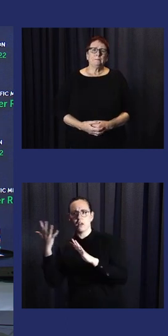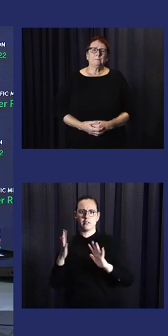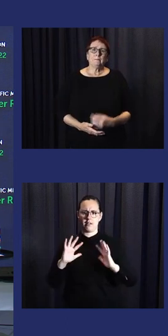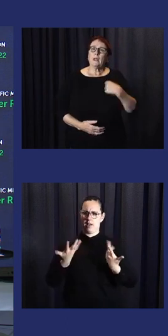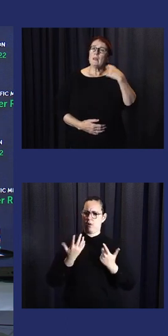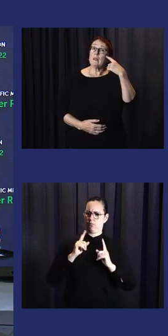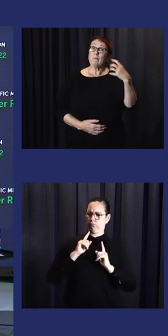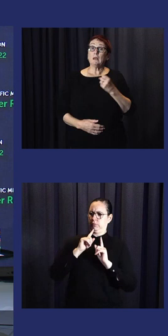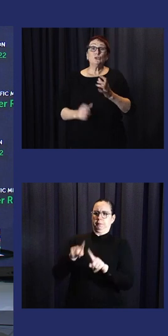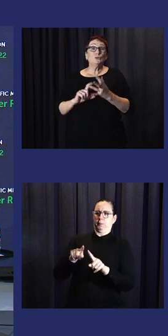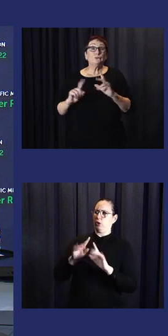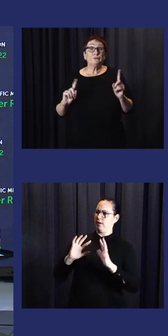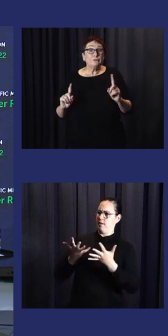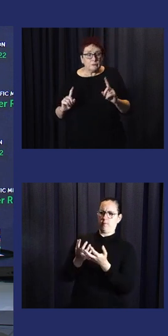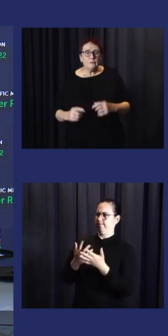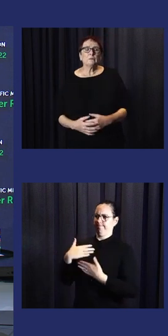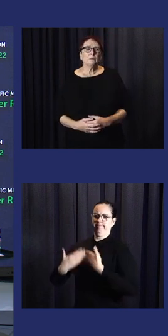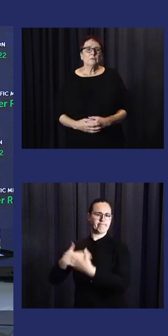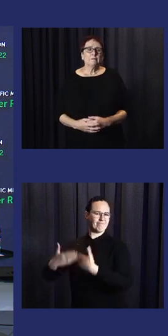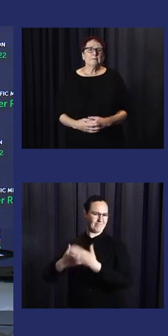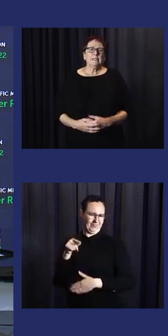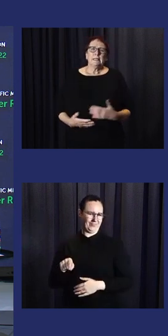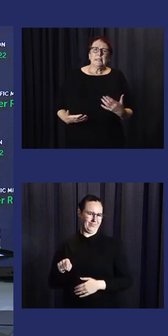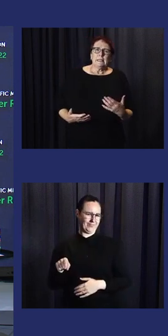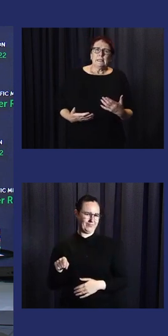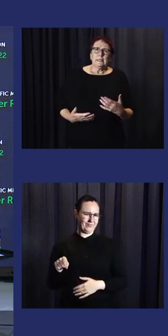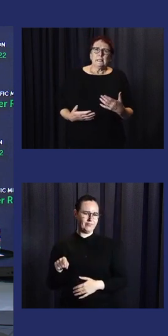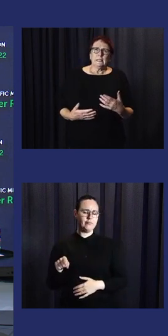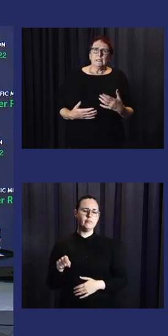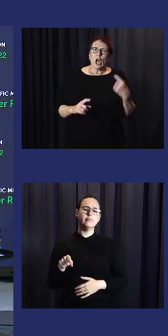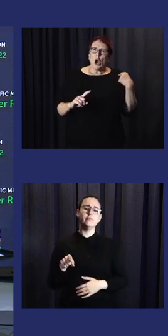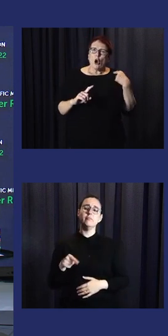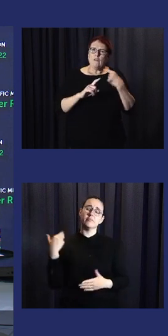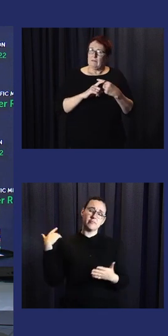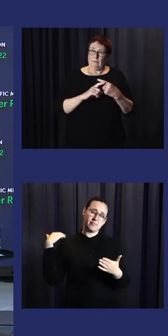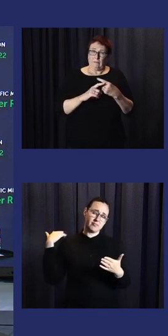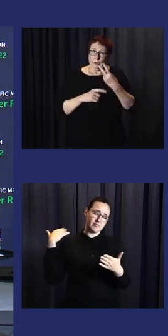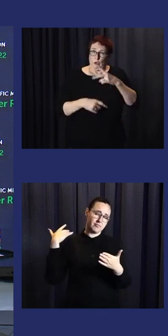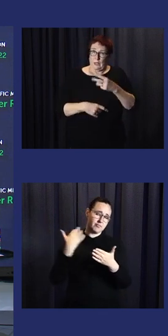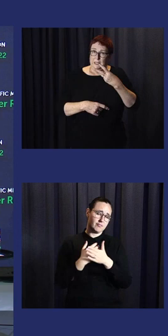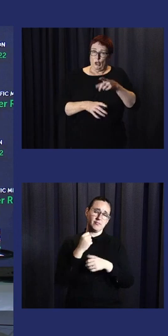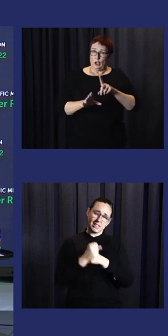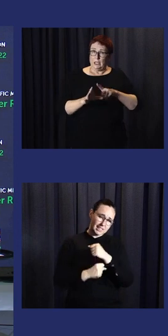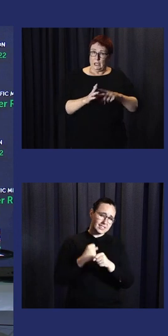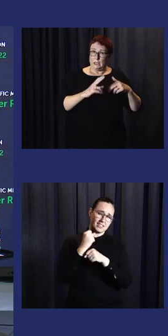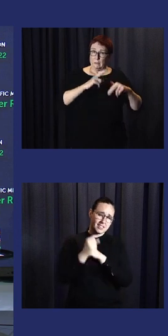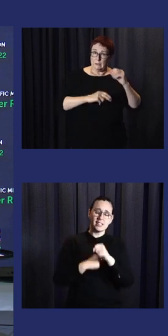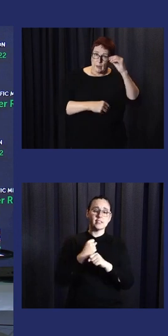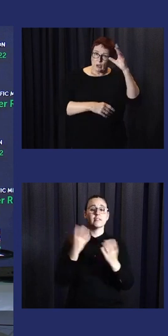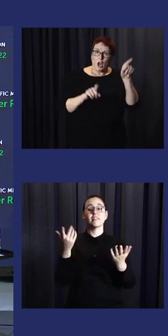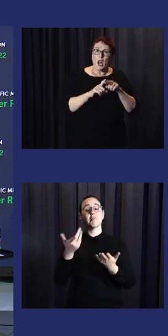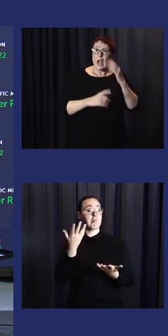think we have to do is use these things that we've built over decades. So for the feminist movement, for